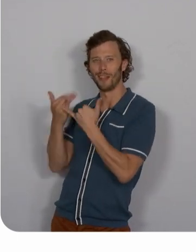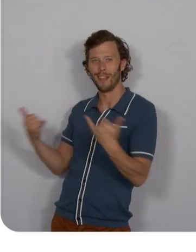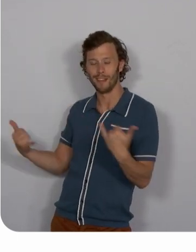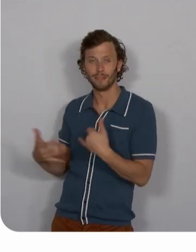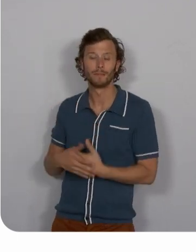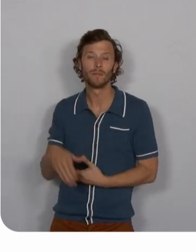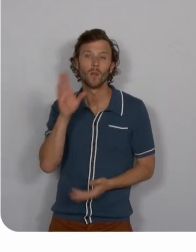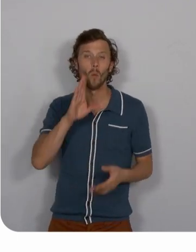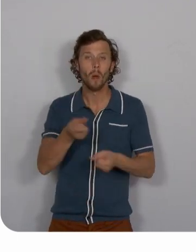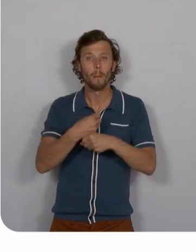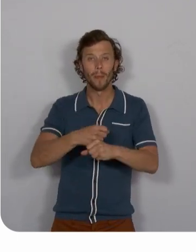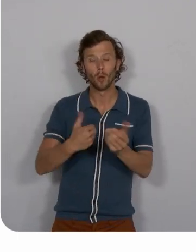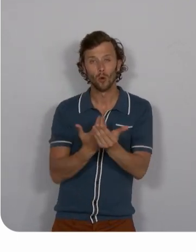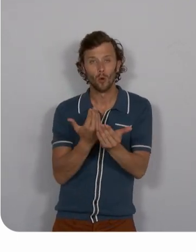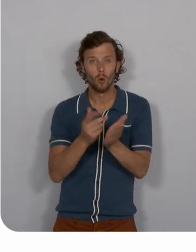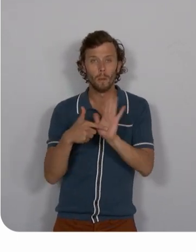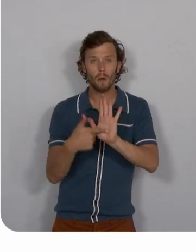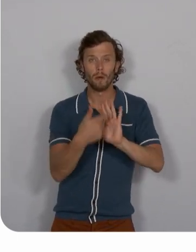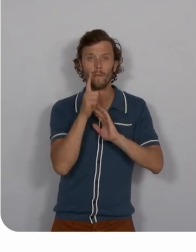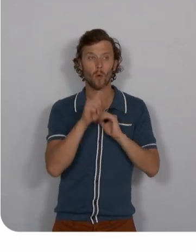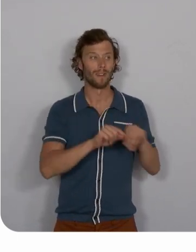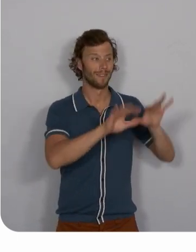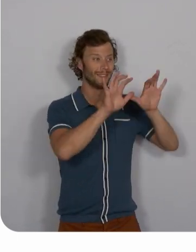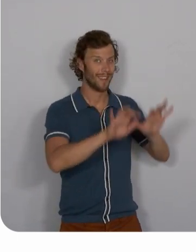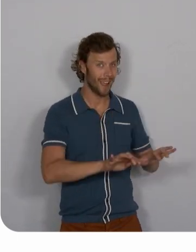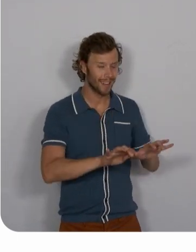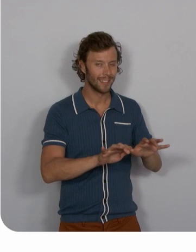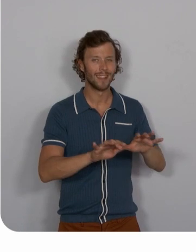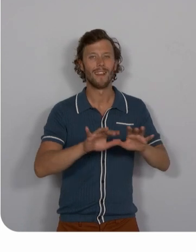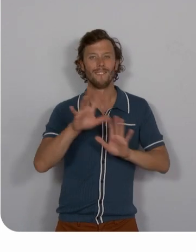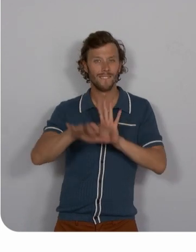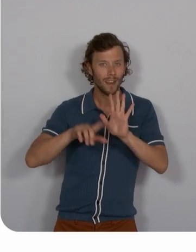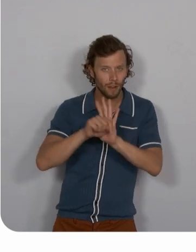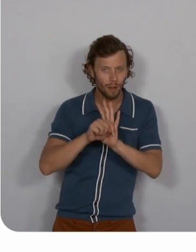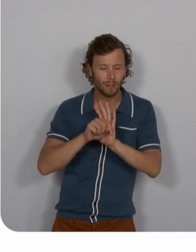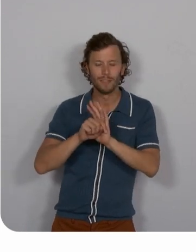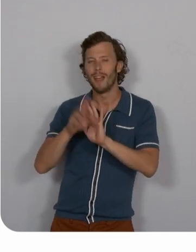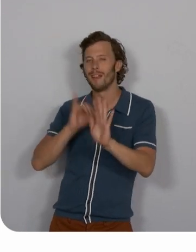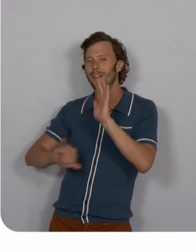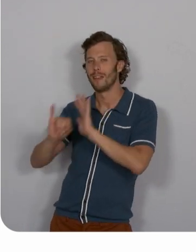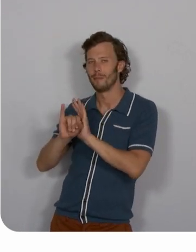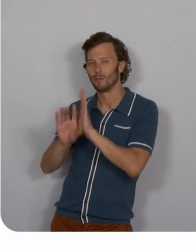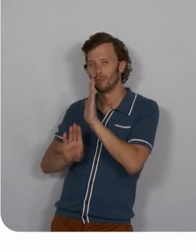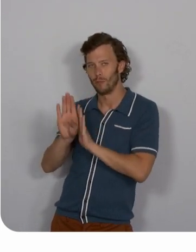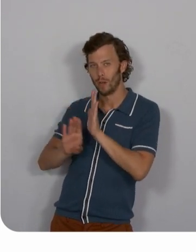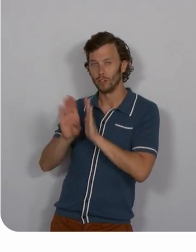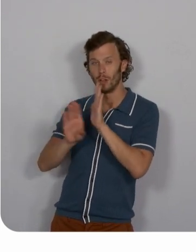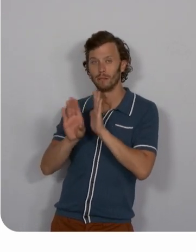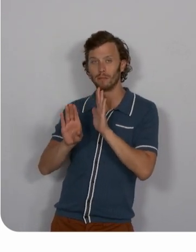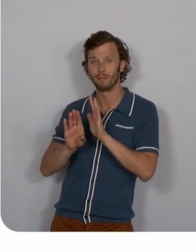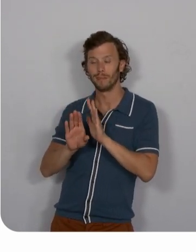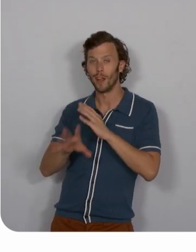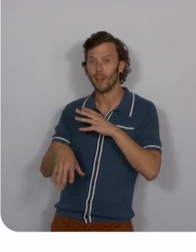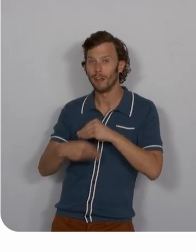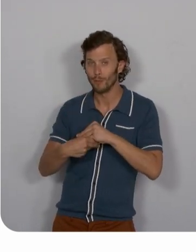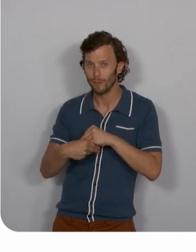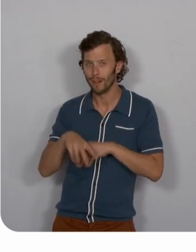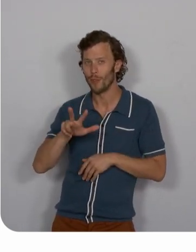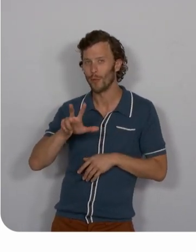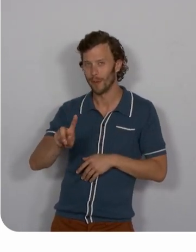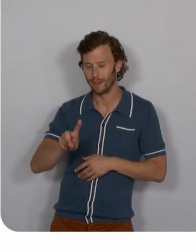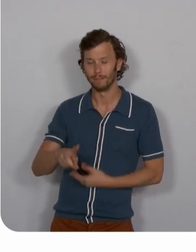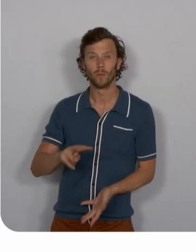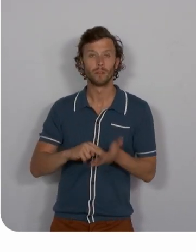text, image, and video generation that extend into 3D and enable the creation of new